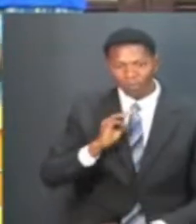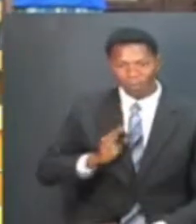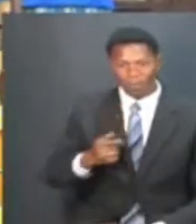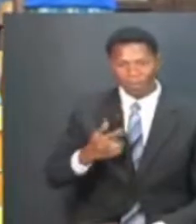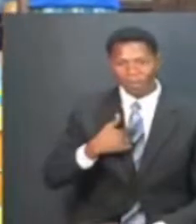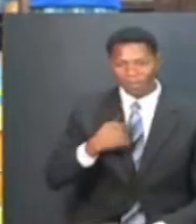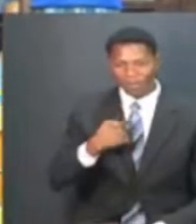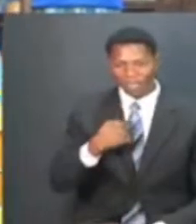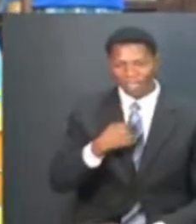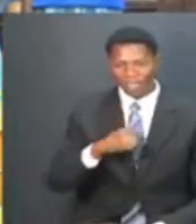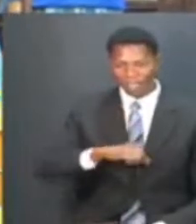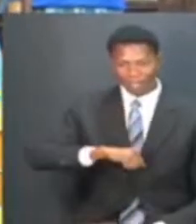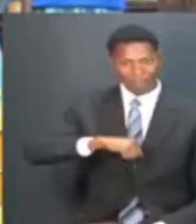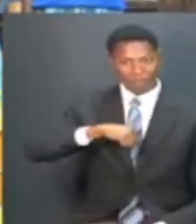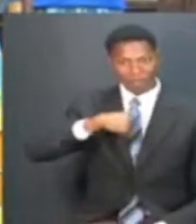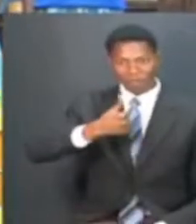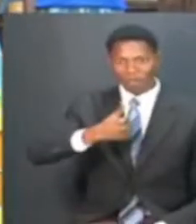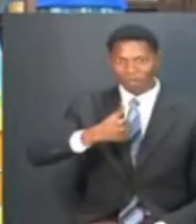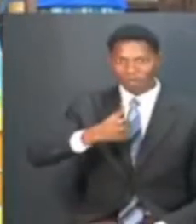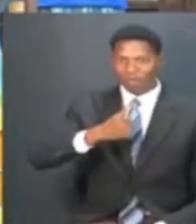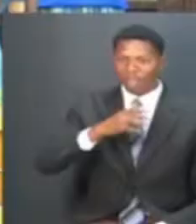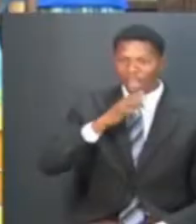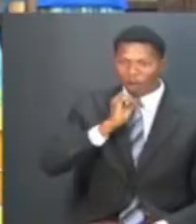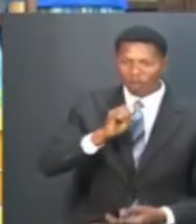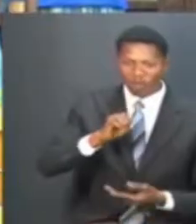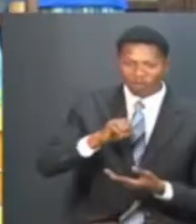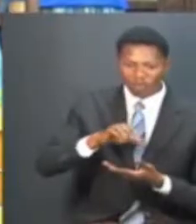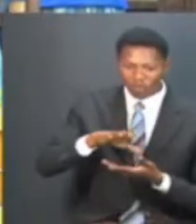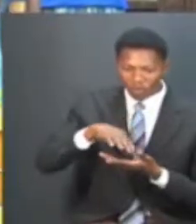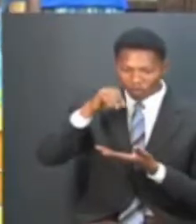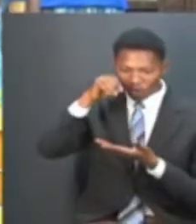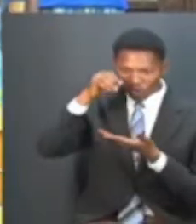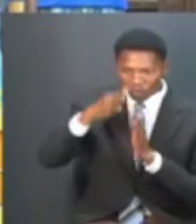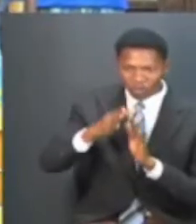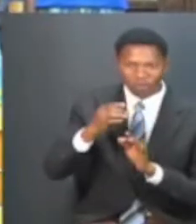student from Abo Secondary School.